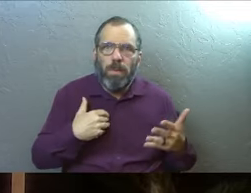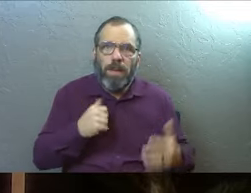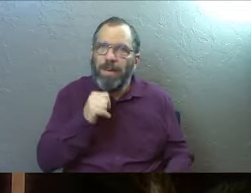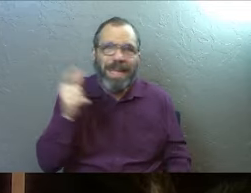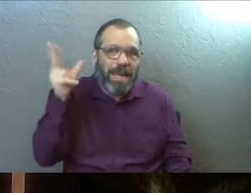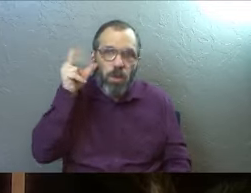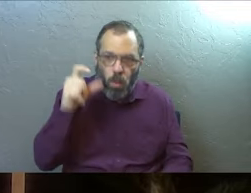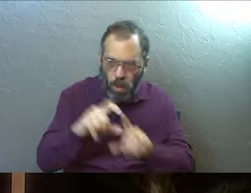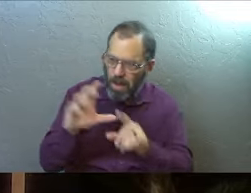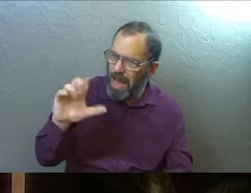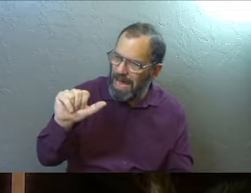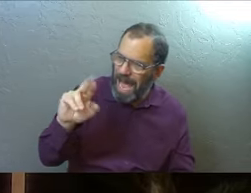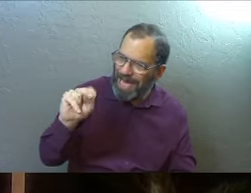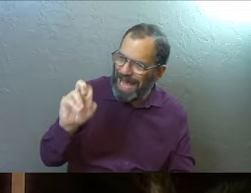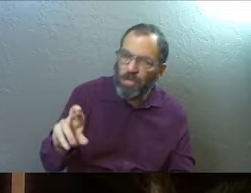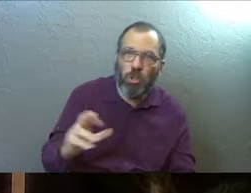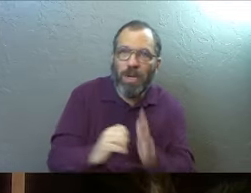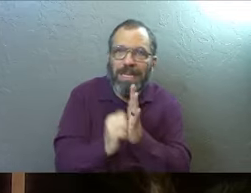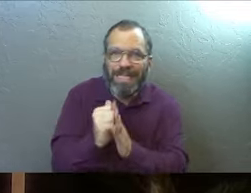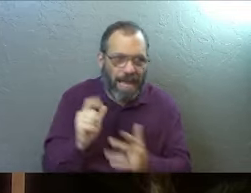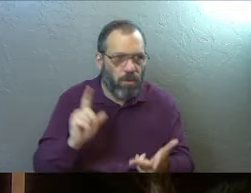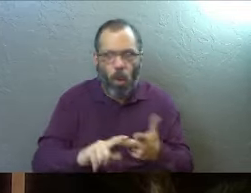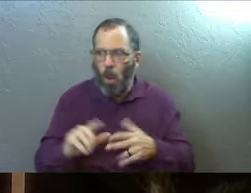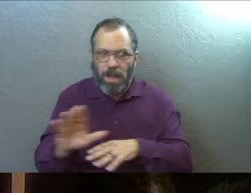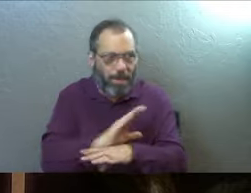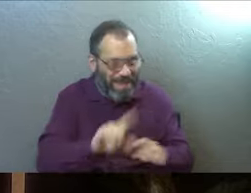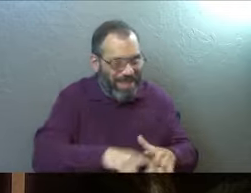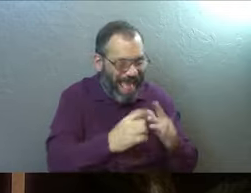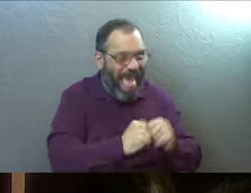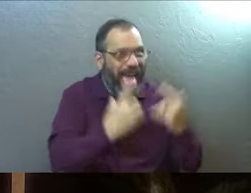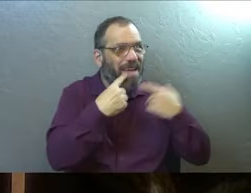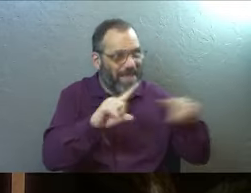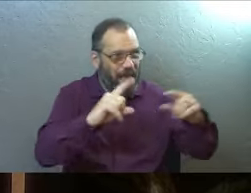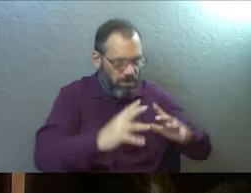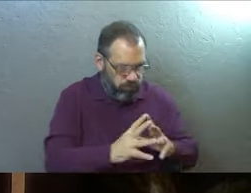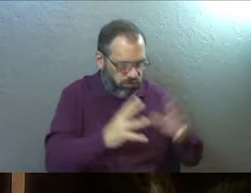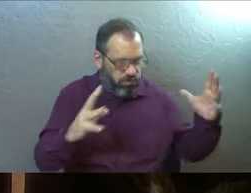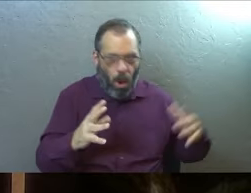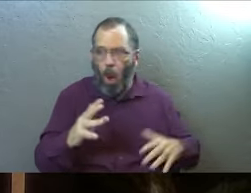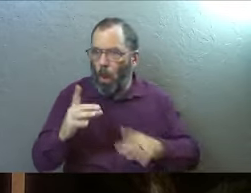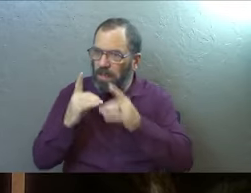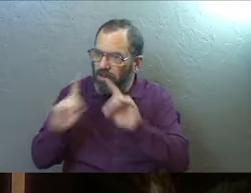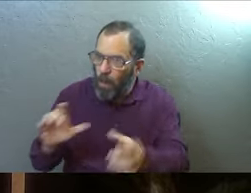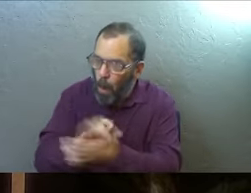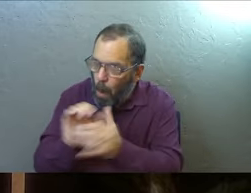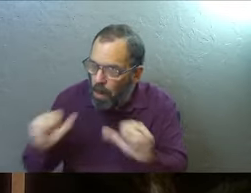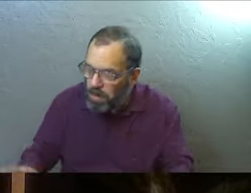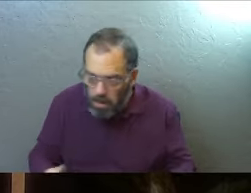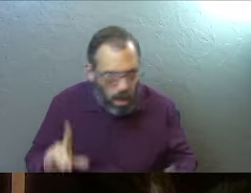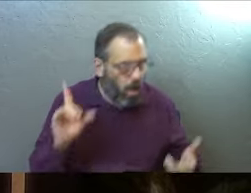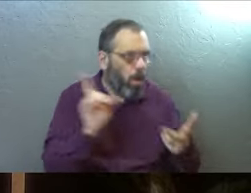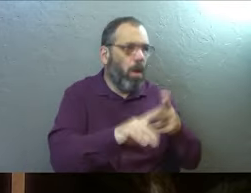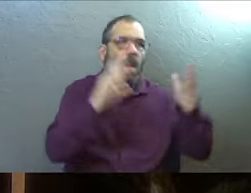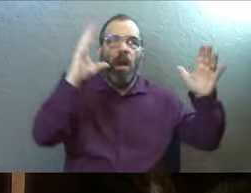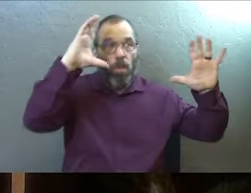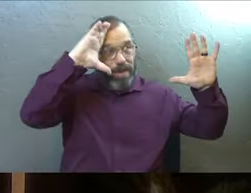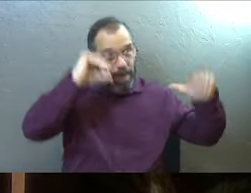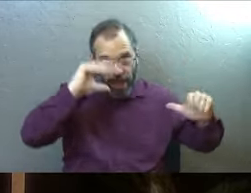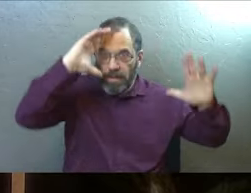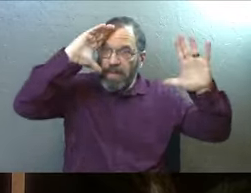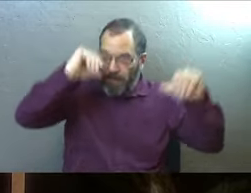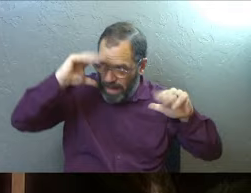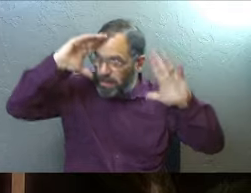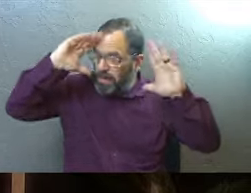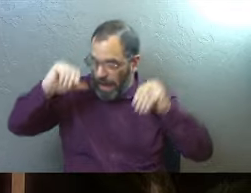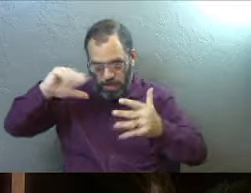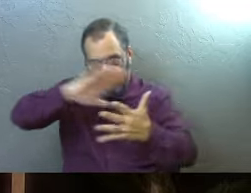cancer. Yeah? We expect the business that we started to succeed. We expect to not get divorced. We expect